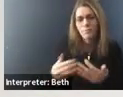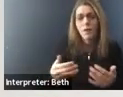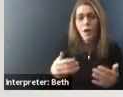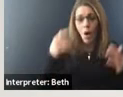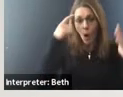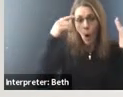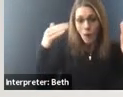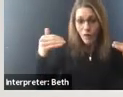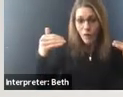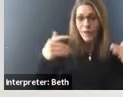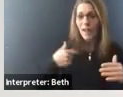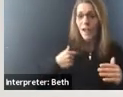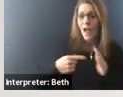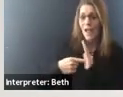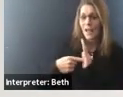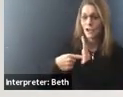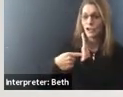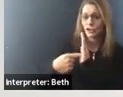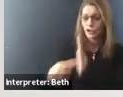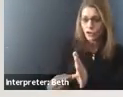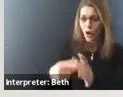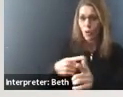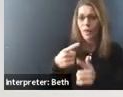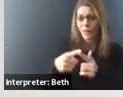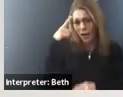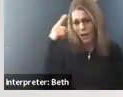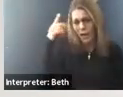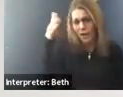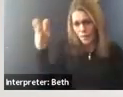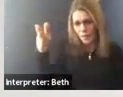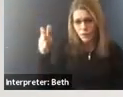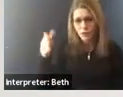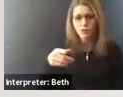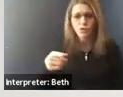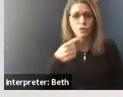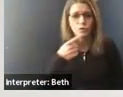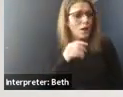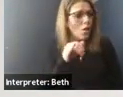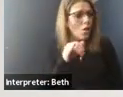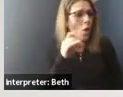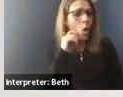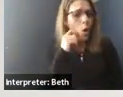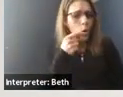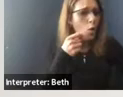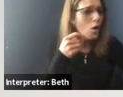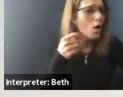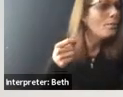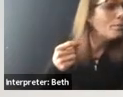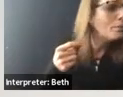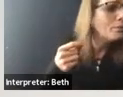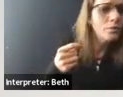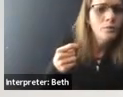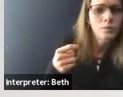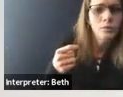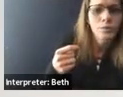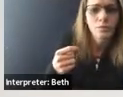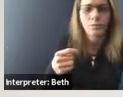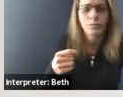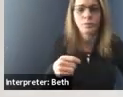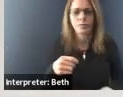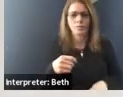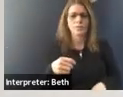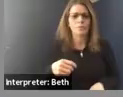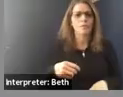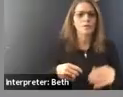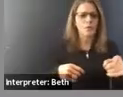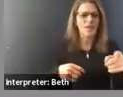you say, oh, cool, because I work with that team. So I'm going to hopefully share that. But let's go past this